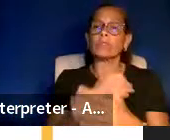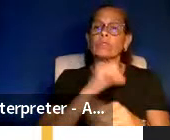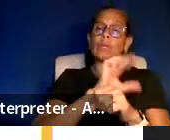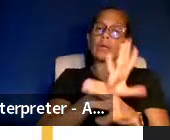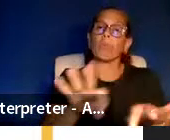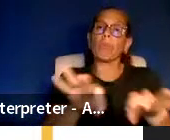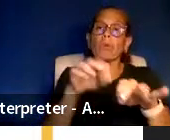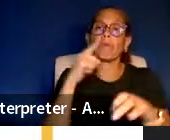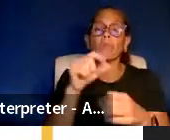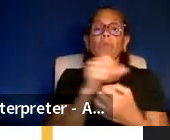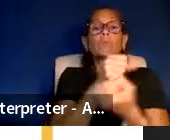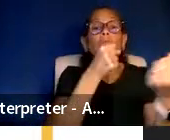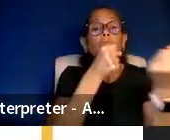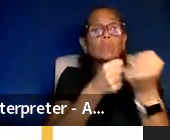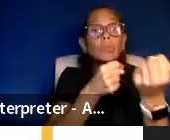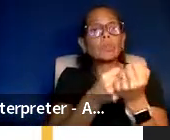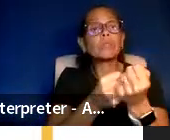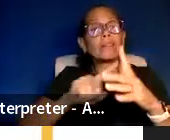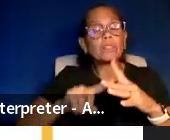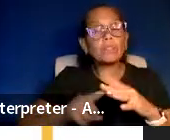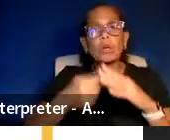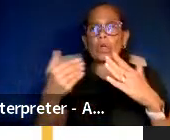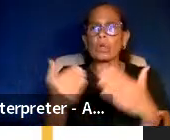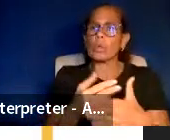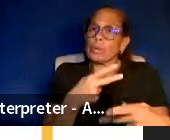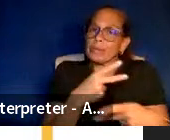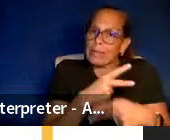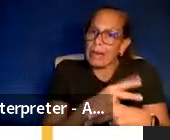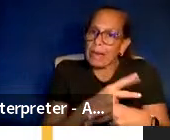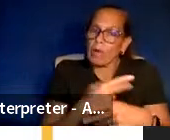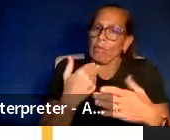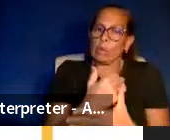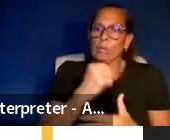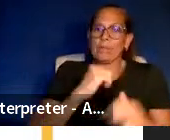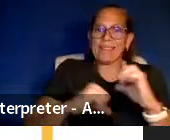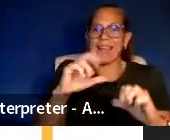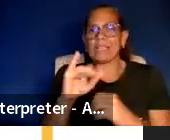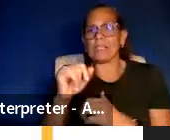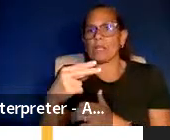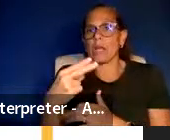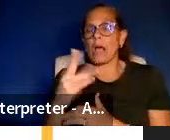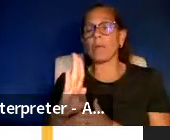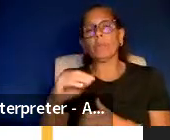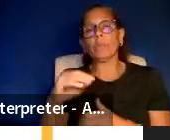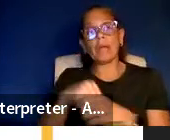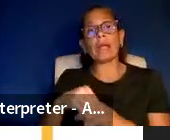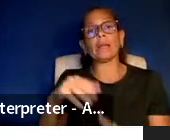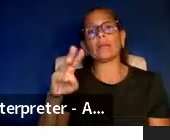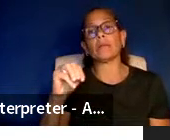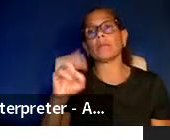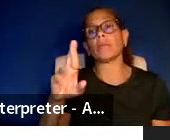for supporting and incubating a growing healthcare and life sciences hub in Morris Park. Next slide, please.